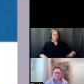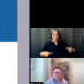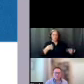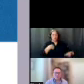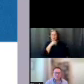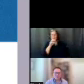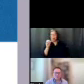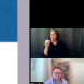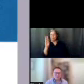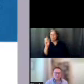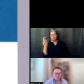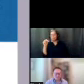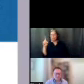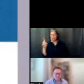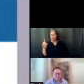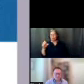often